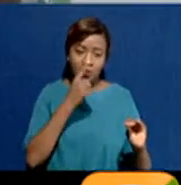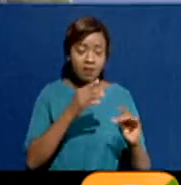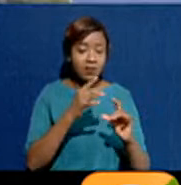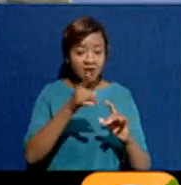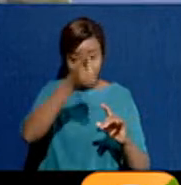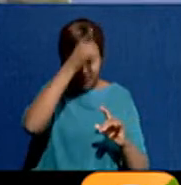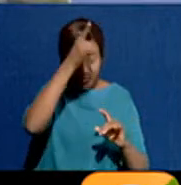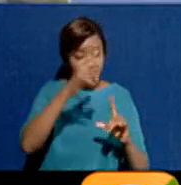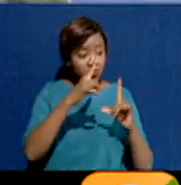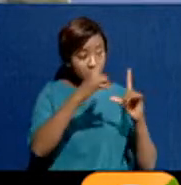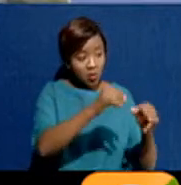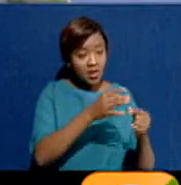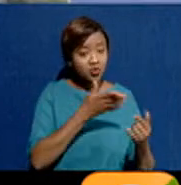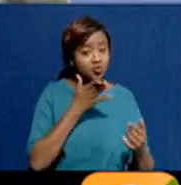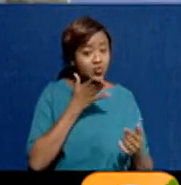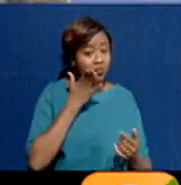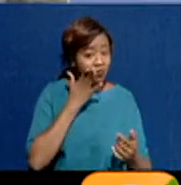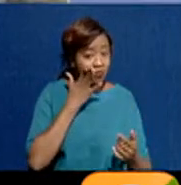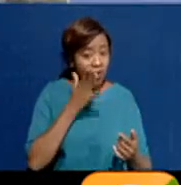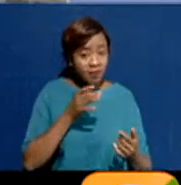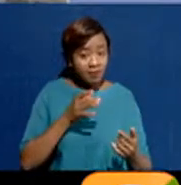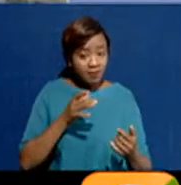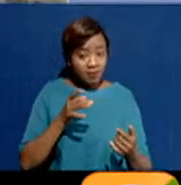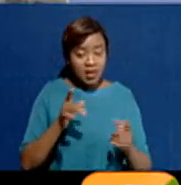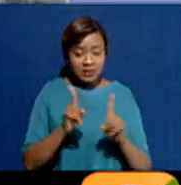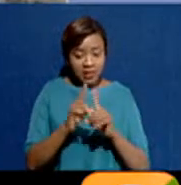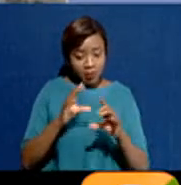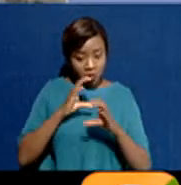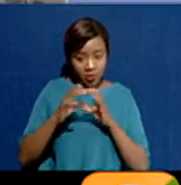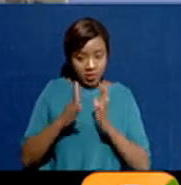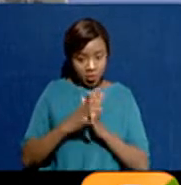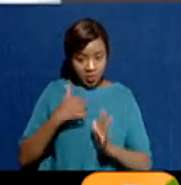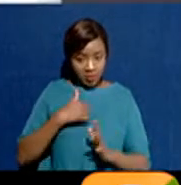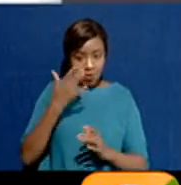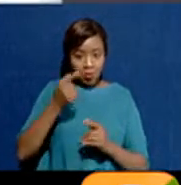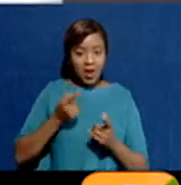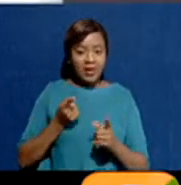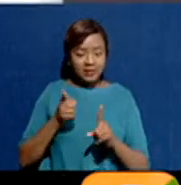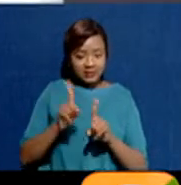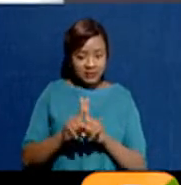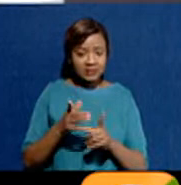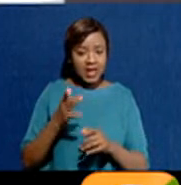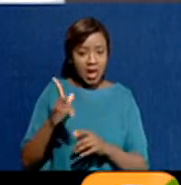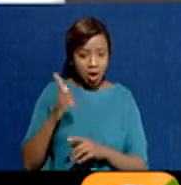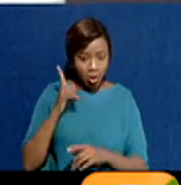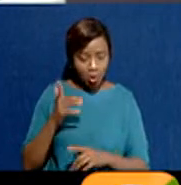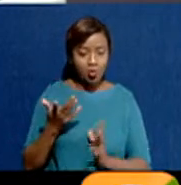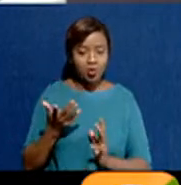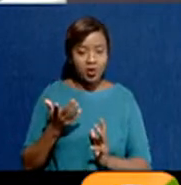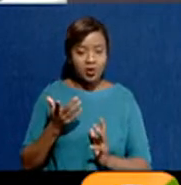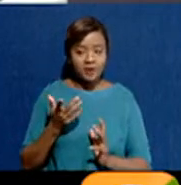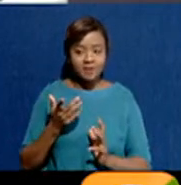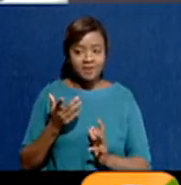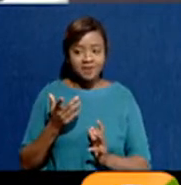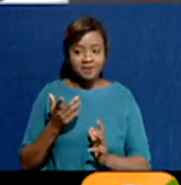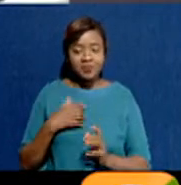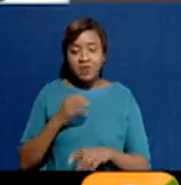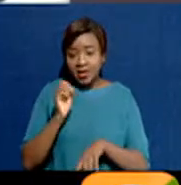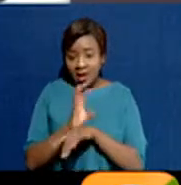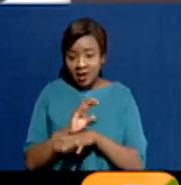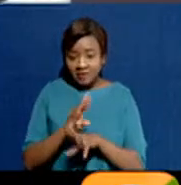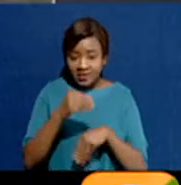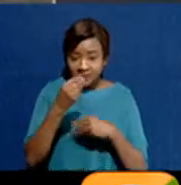She told my parents. She also talked to me as the in-law. I'm the firstborn, as I said. And I gave my